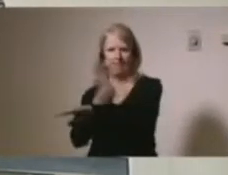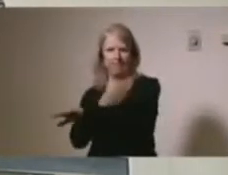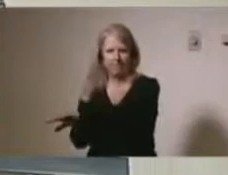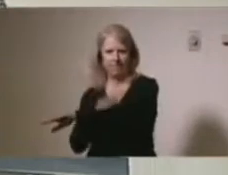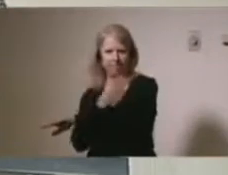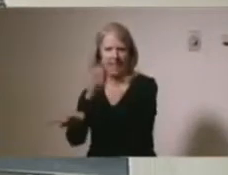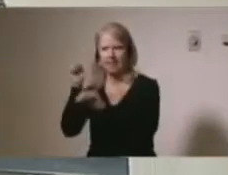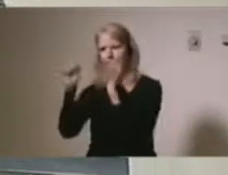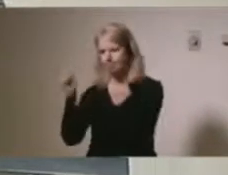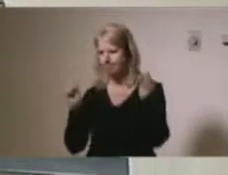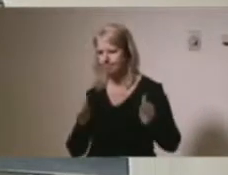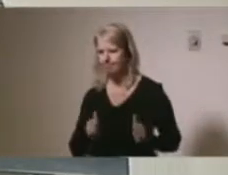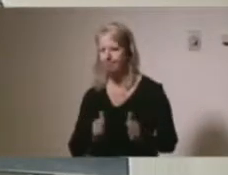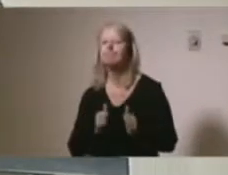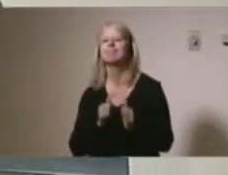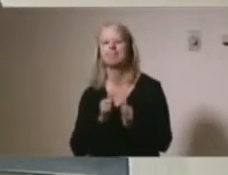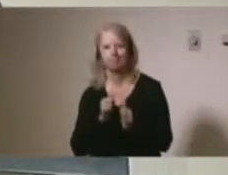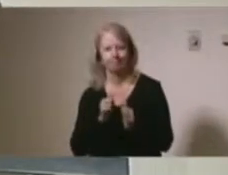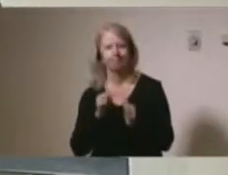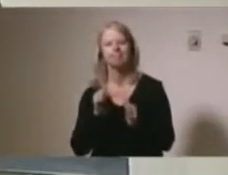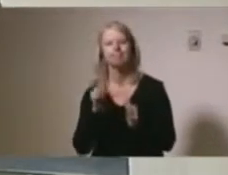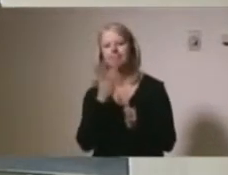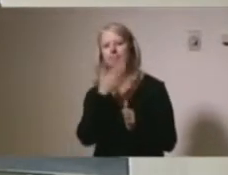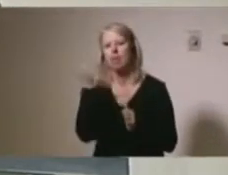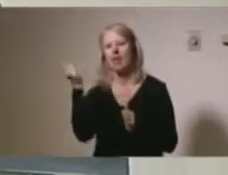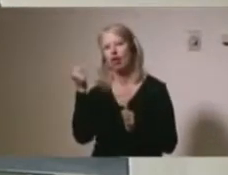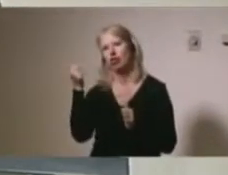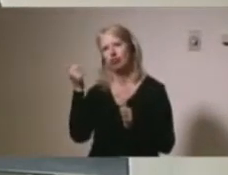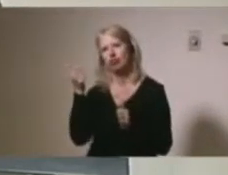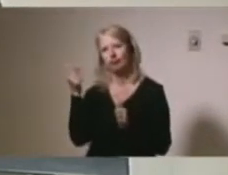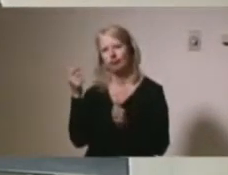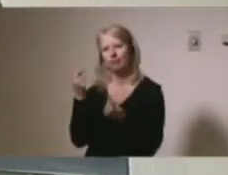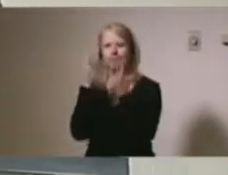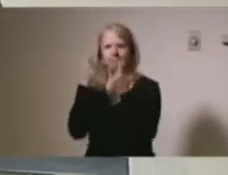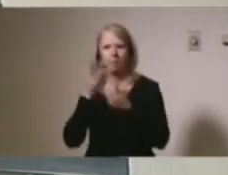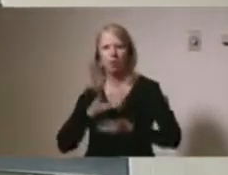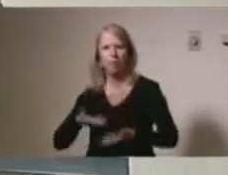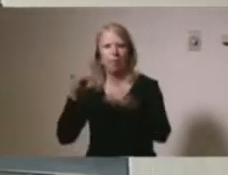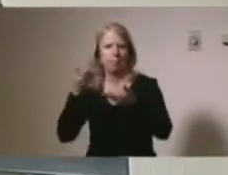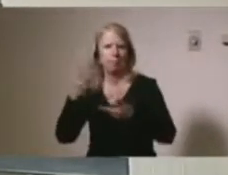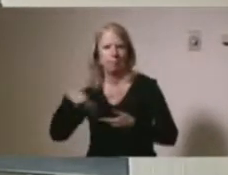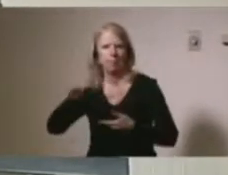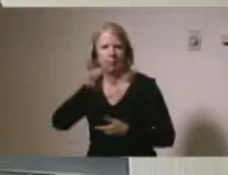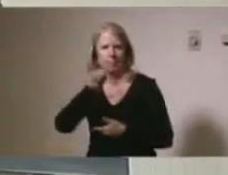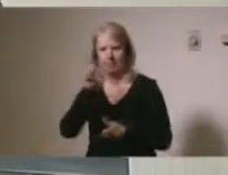that they will better welcome members of the public.